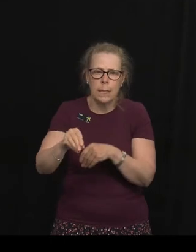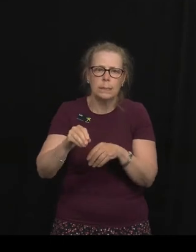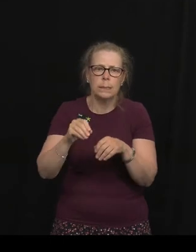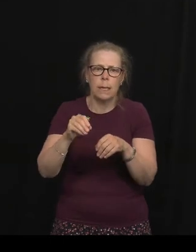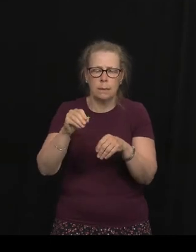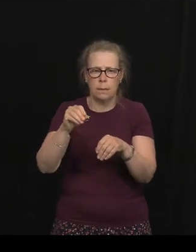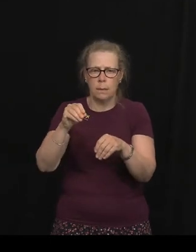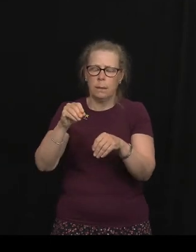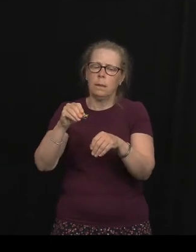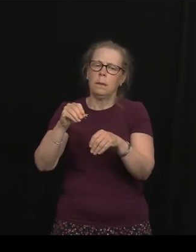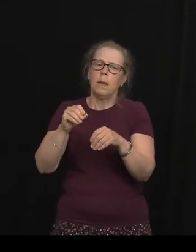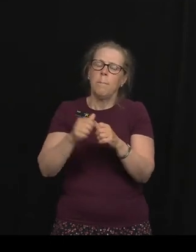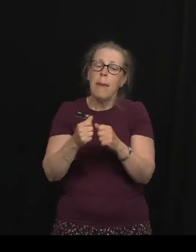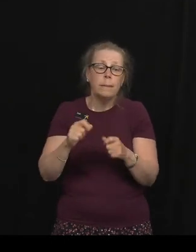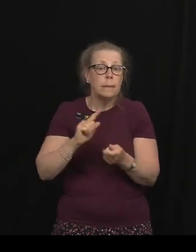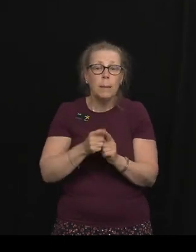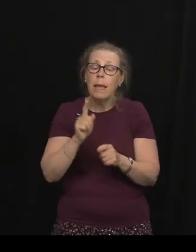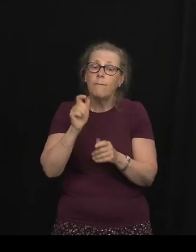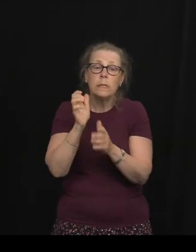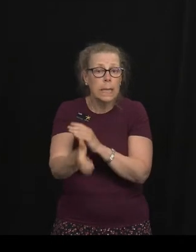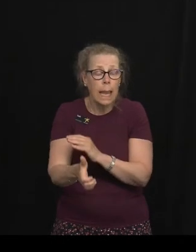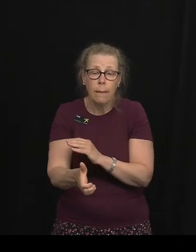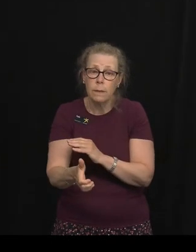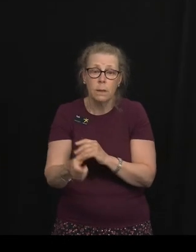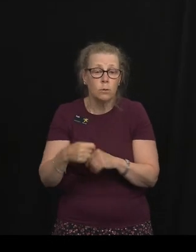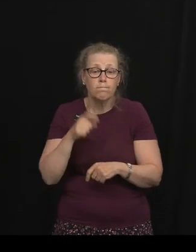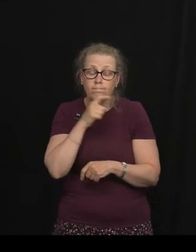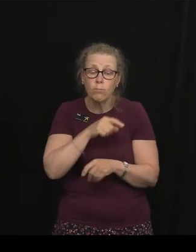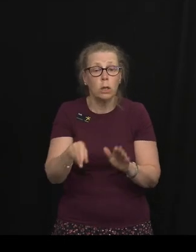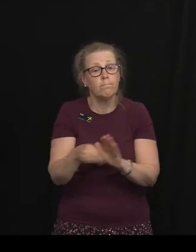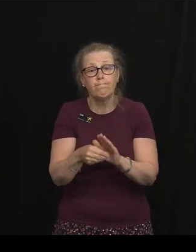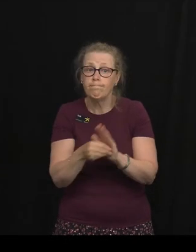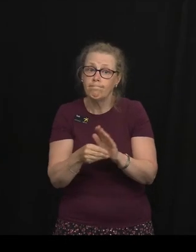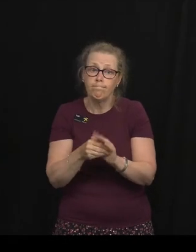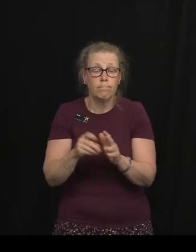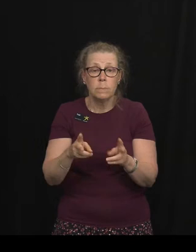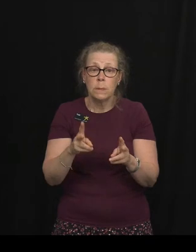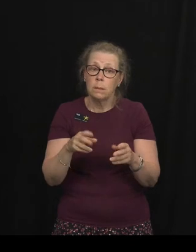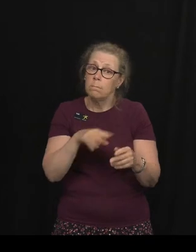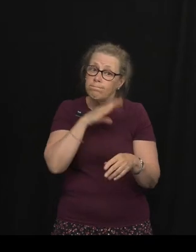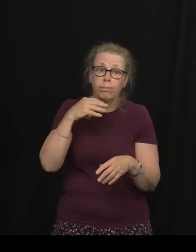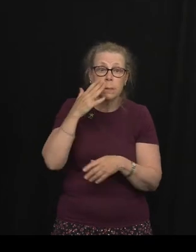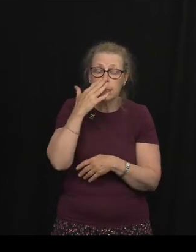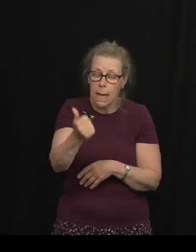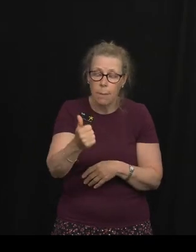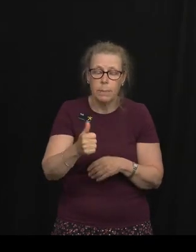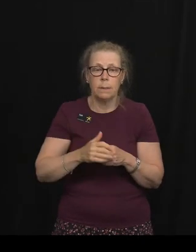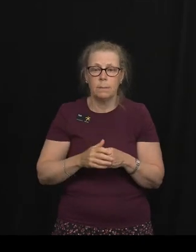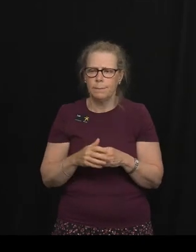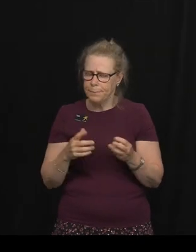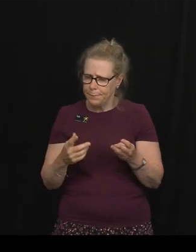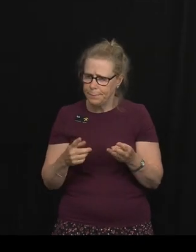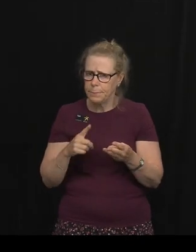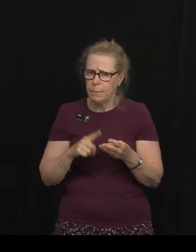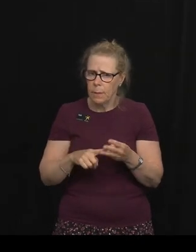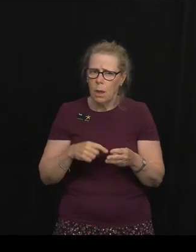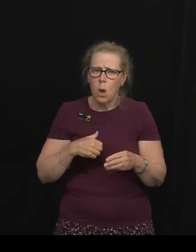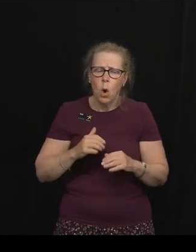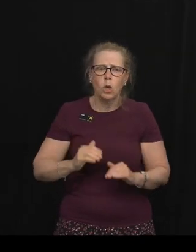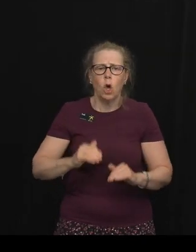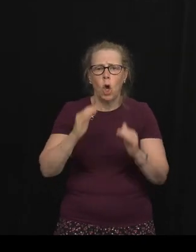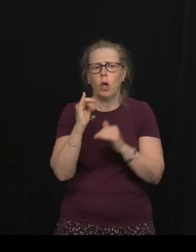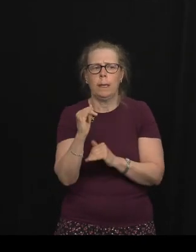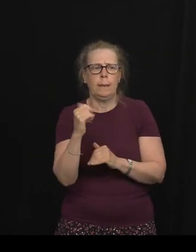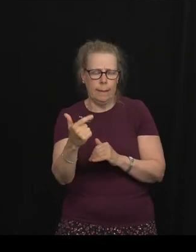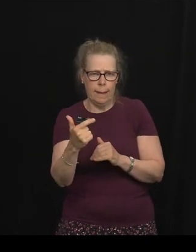until many, many months too late. Fourth, we need a stronger and more independent WHO, high technical quality of the work of